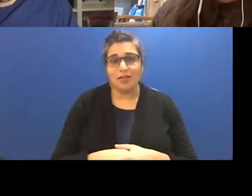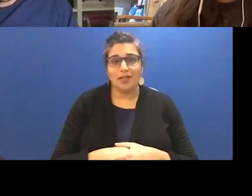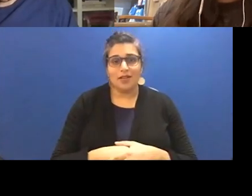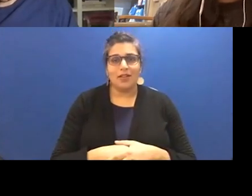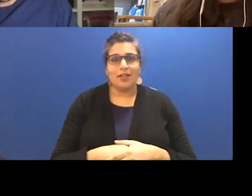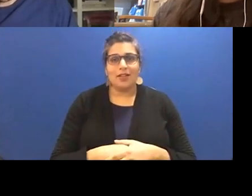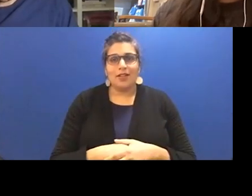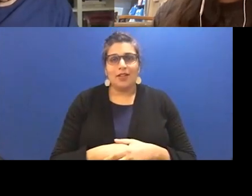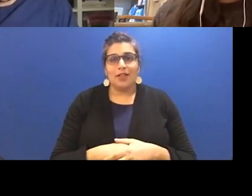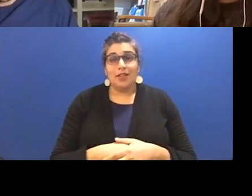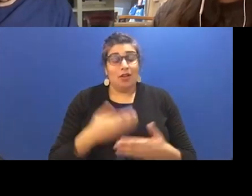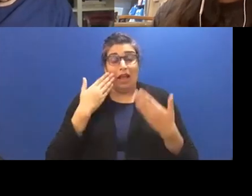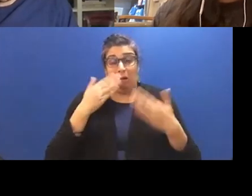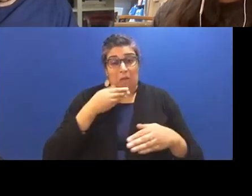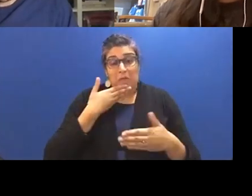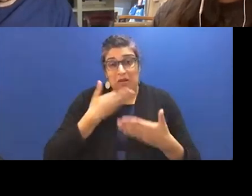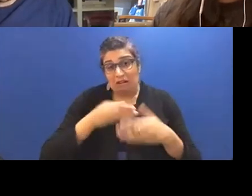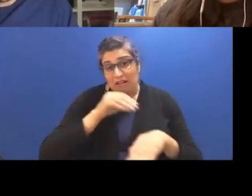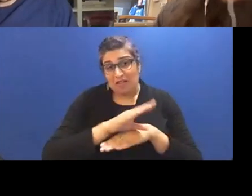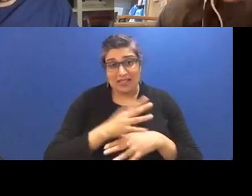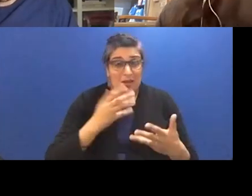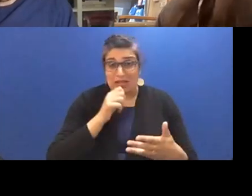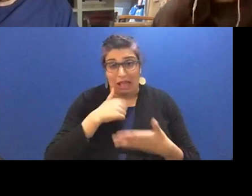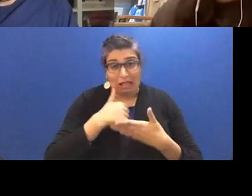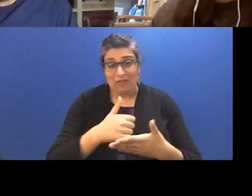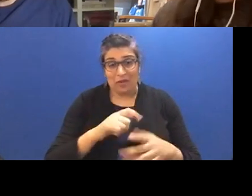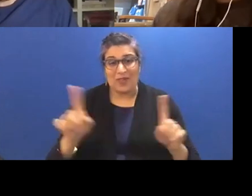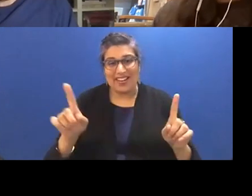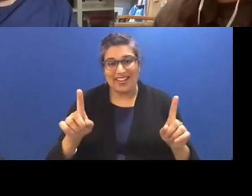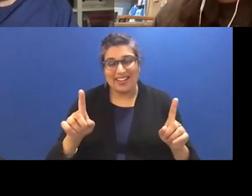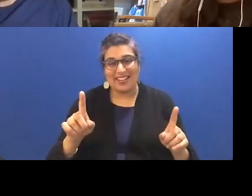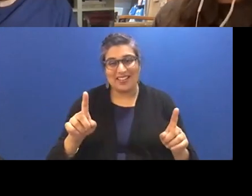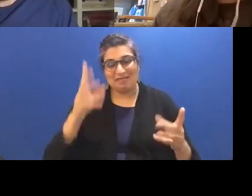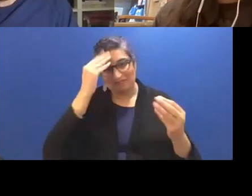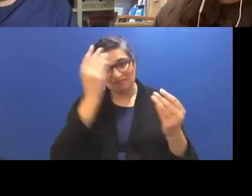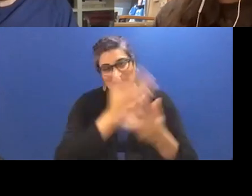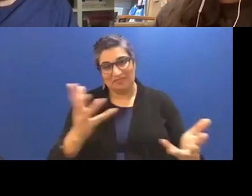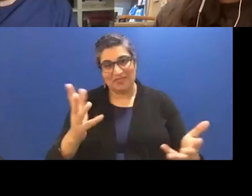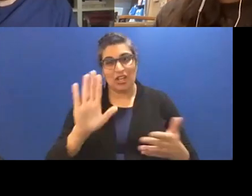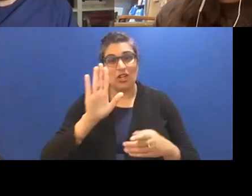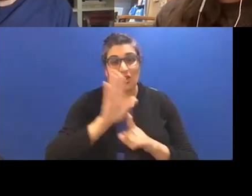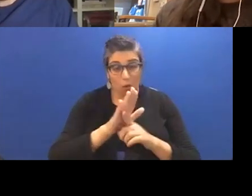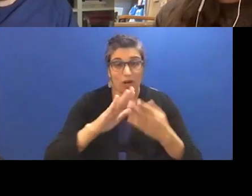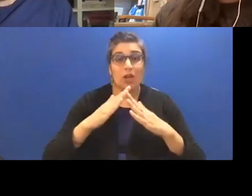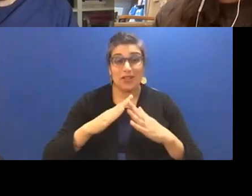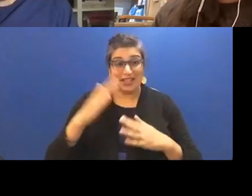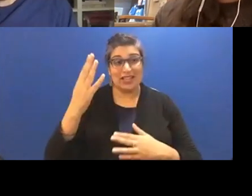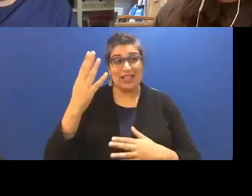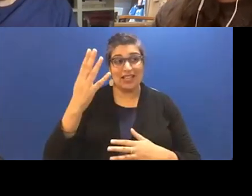I don't know if this is good advice. It might not be that helpful, but I would say that, you know, your community is out there.